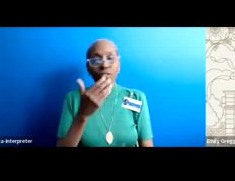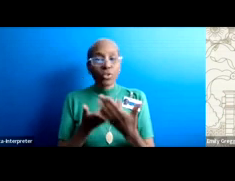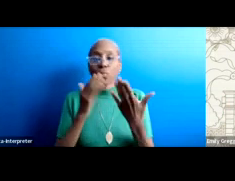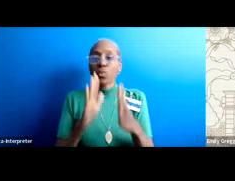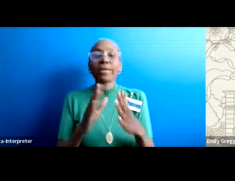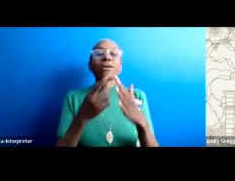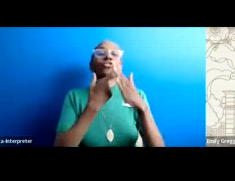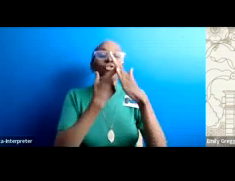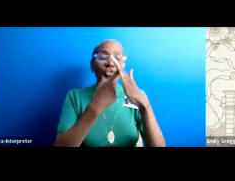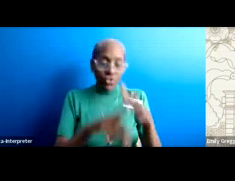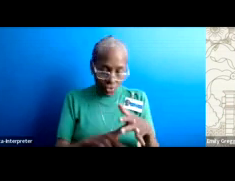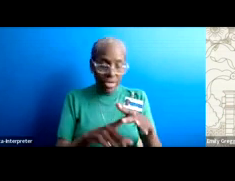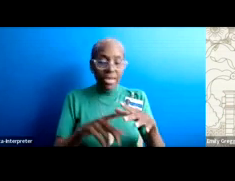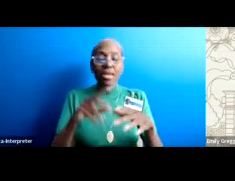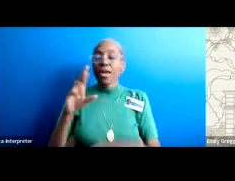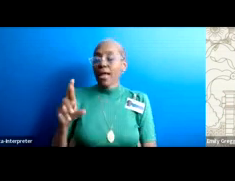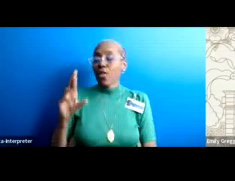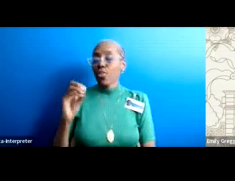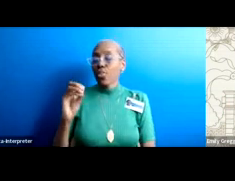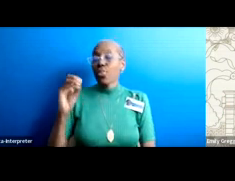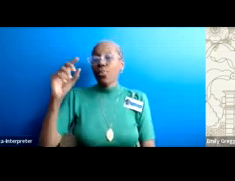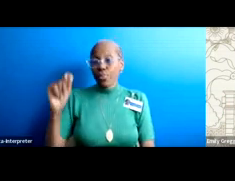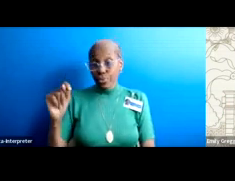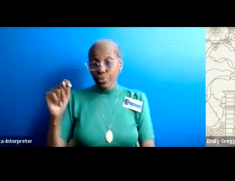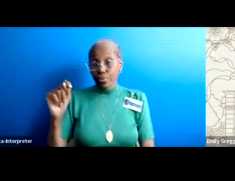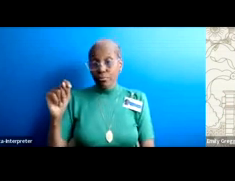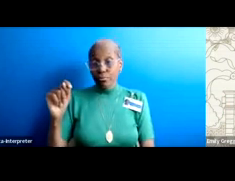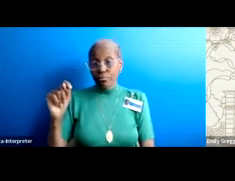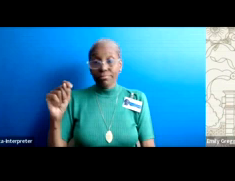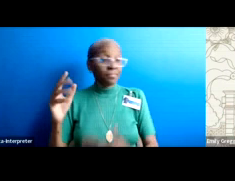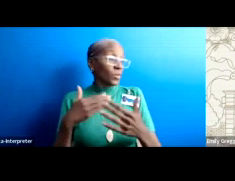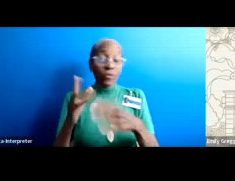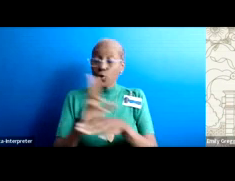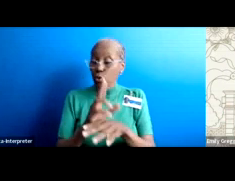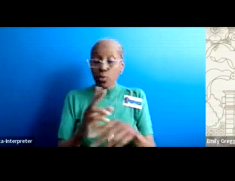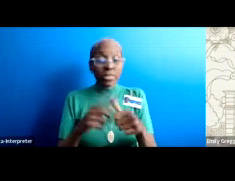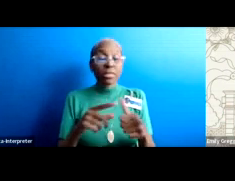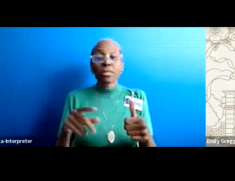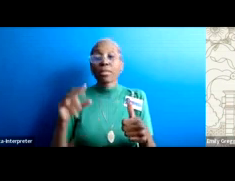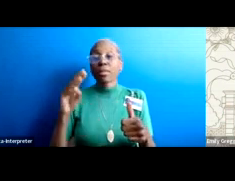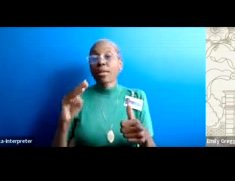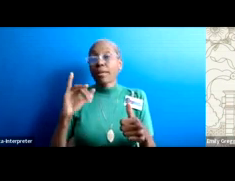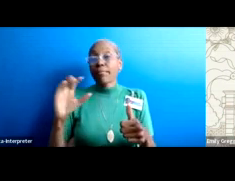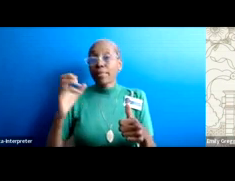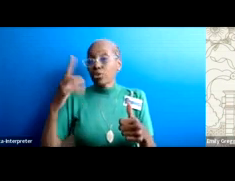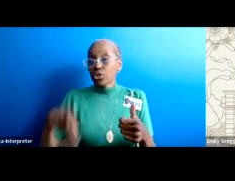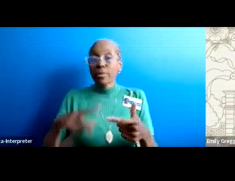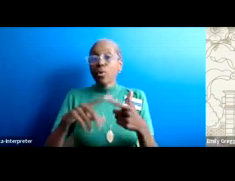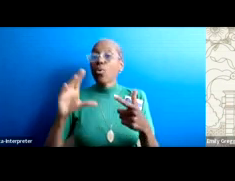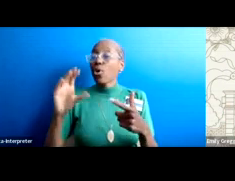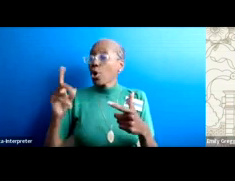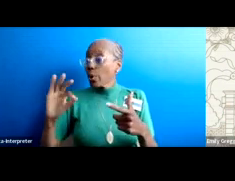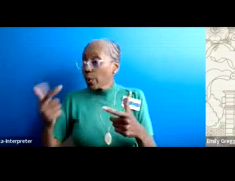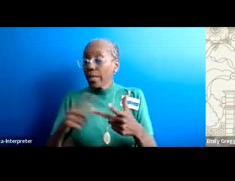sort of start at the root, and either whatever mechanism you're using, whether it's MailChimp or coding your own website